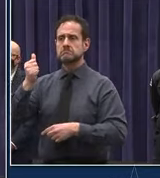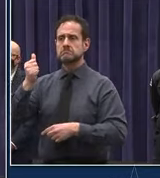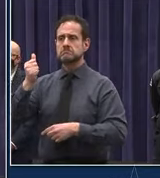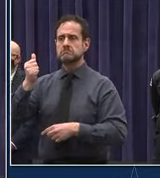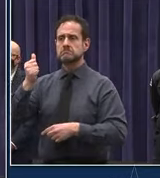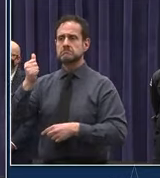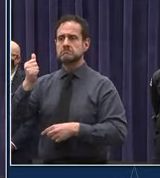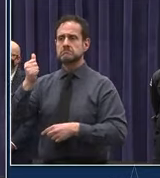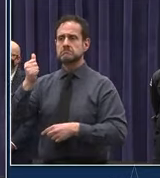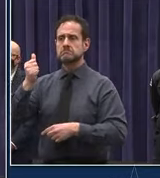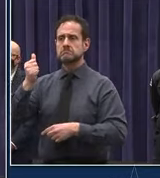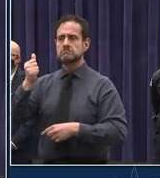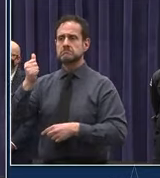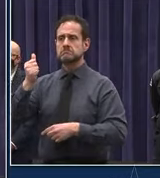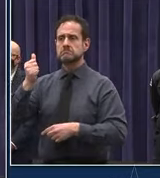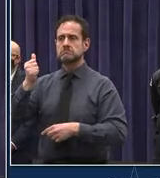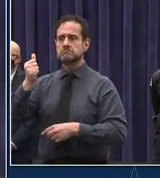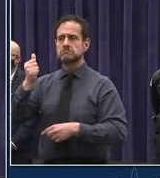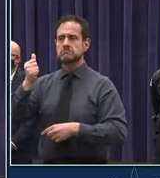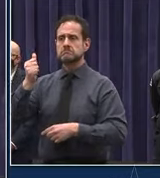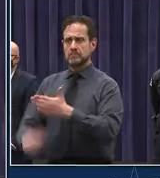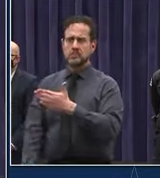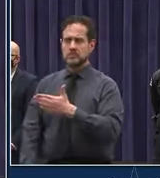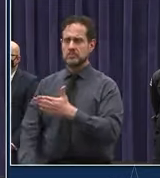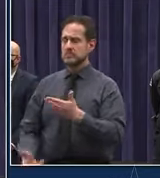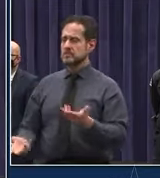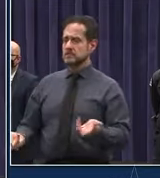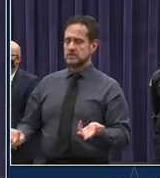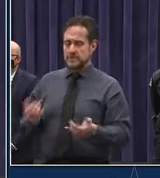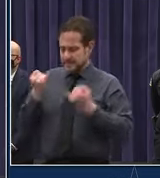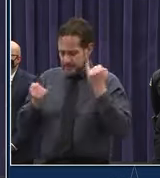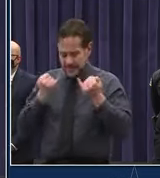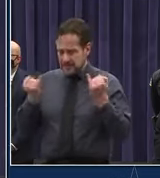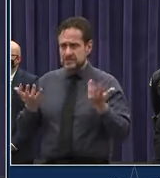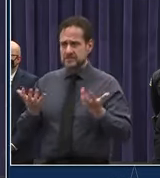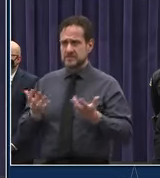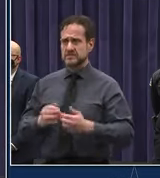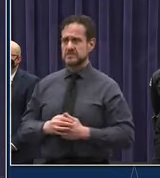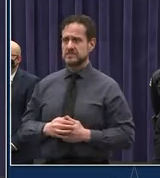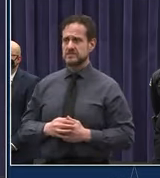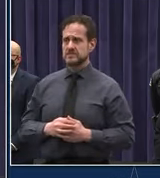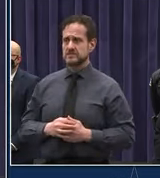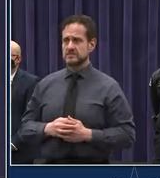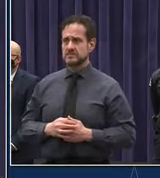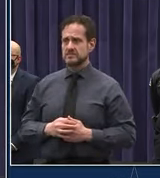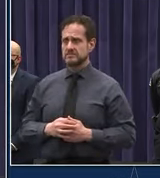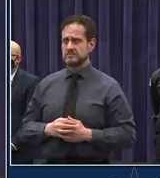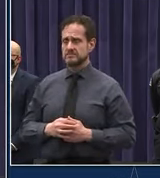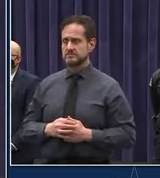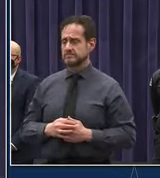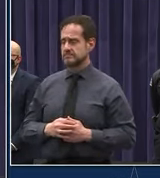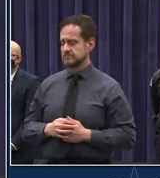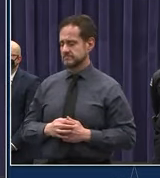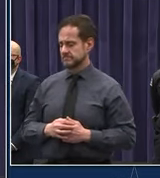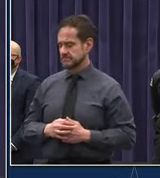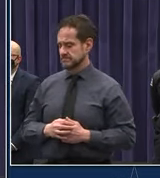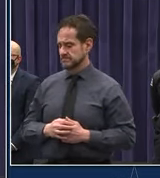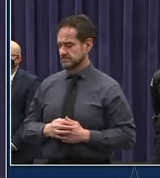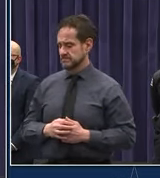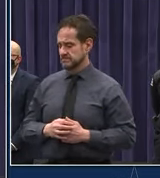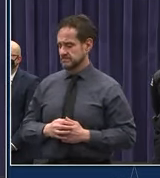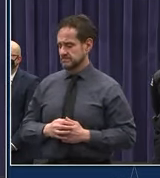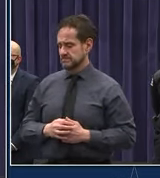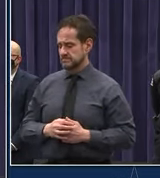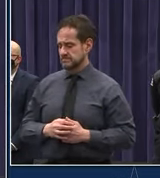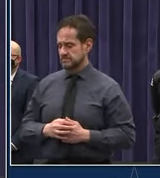Imagine coming to Chicago to make a better life for your family and then losing your child, literally as you were walking down the